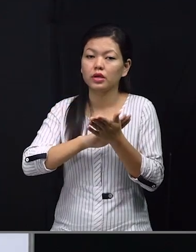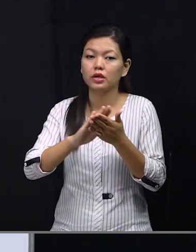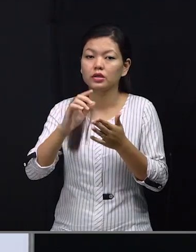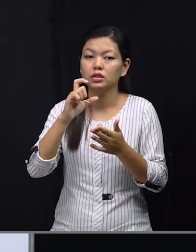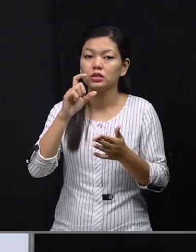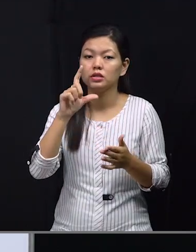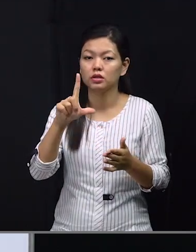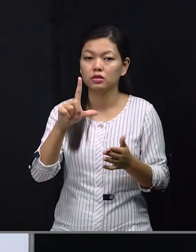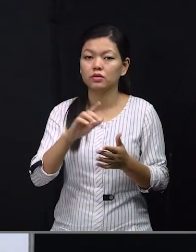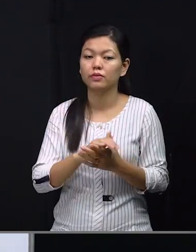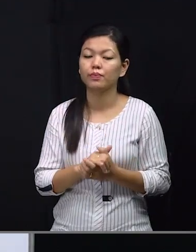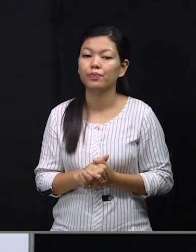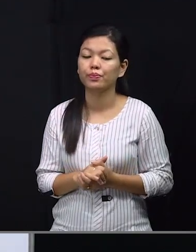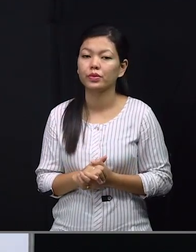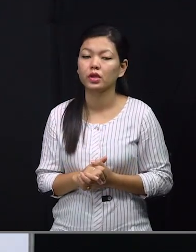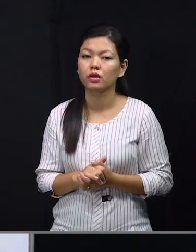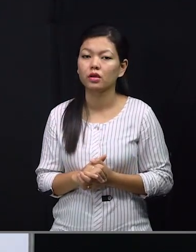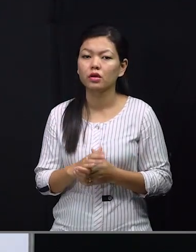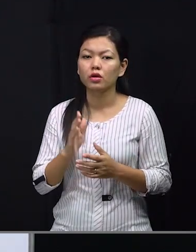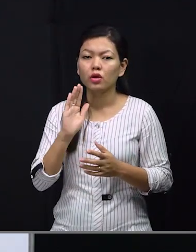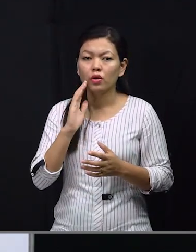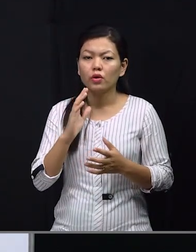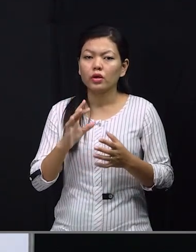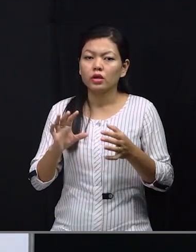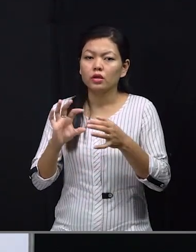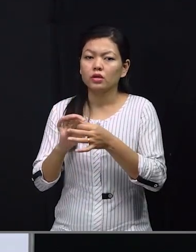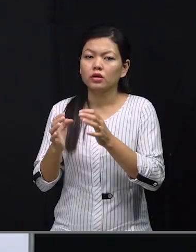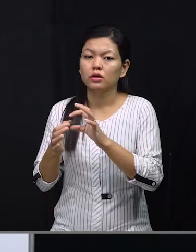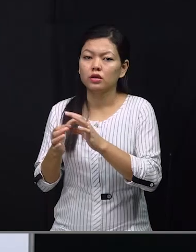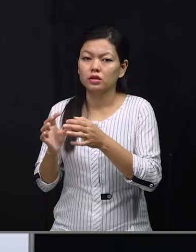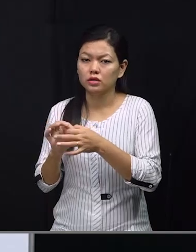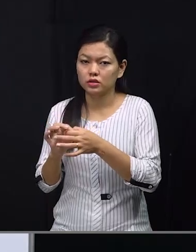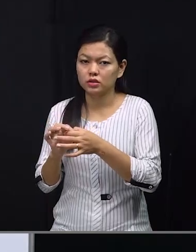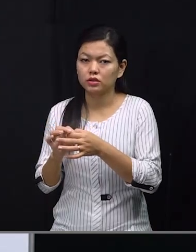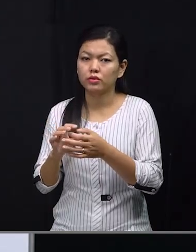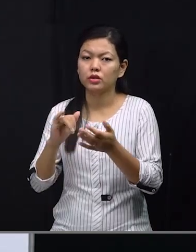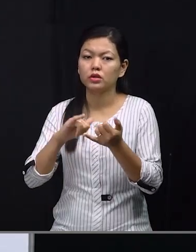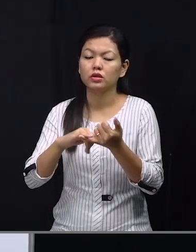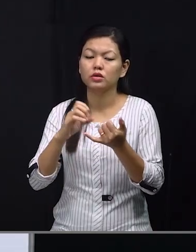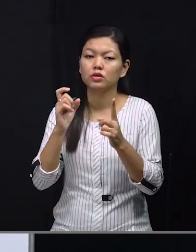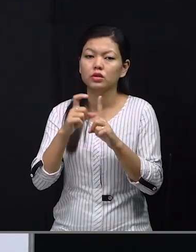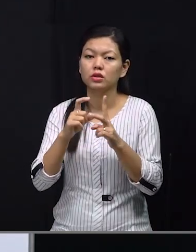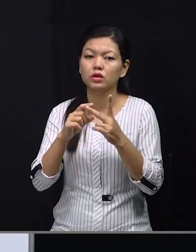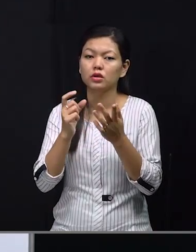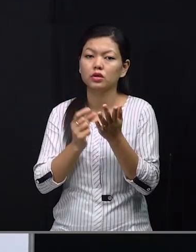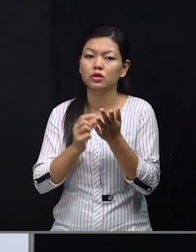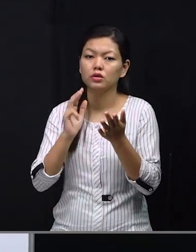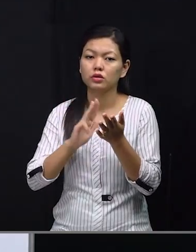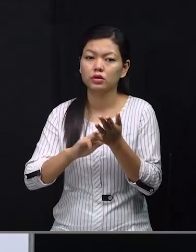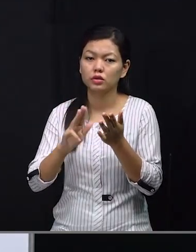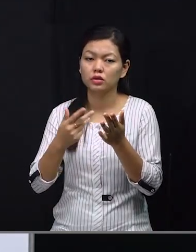On treating the primary aromatic amine with sodium nitrate in the presence of very cold